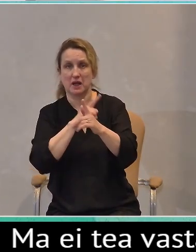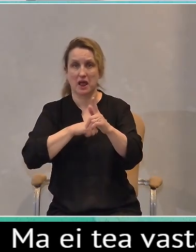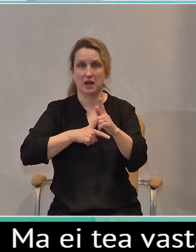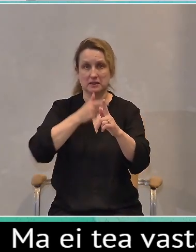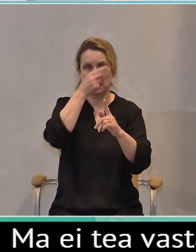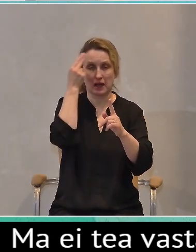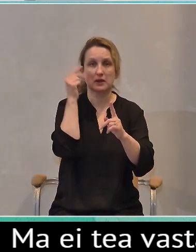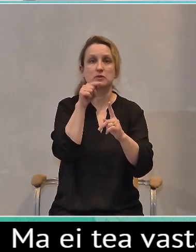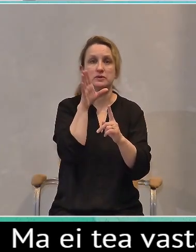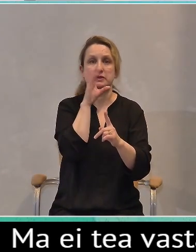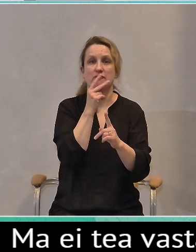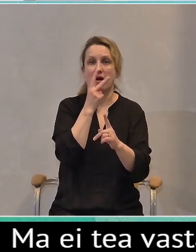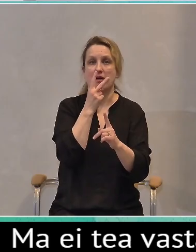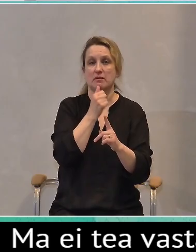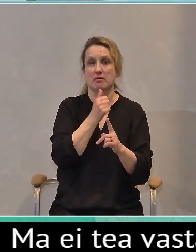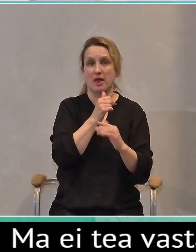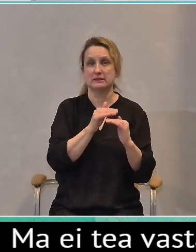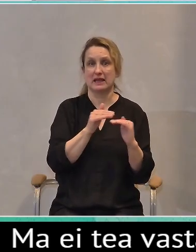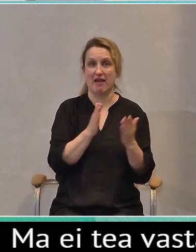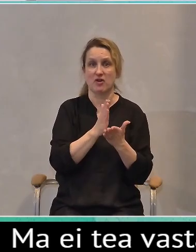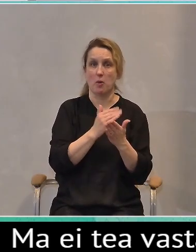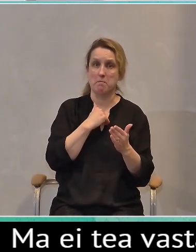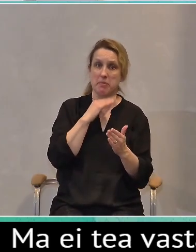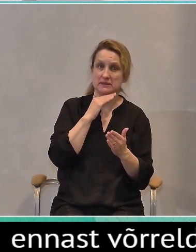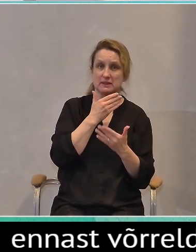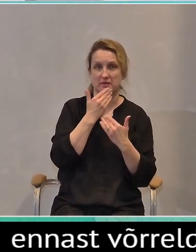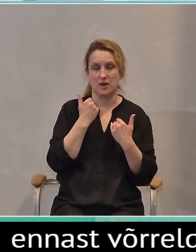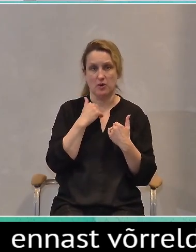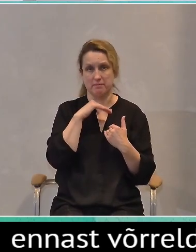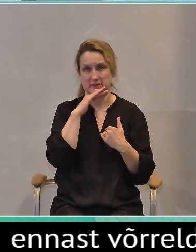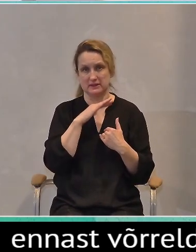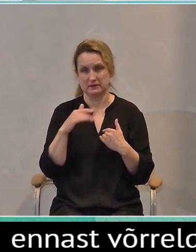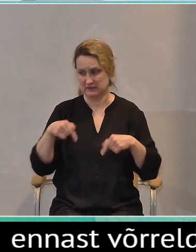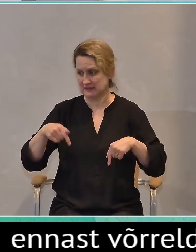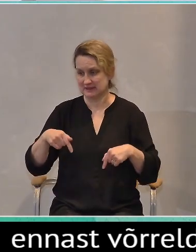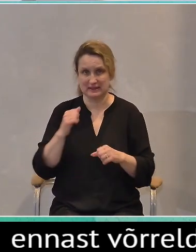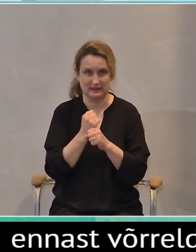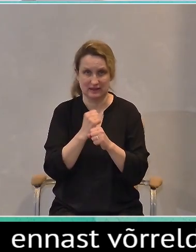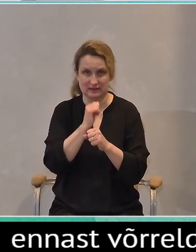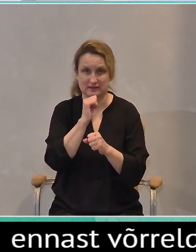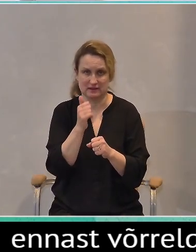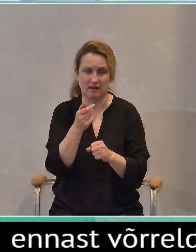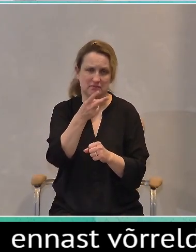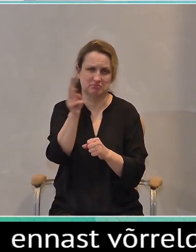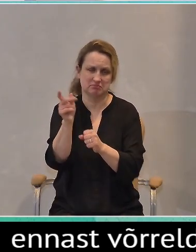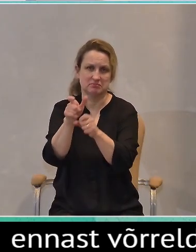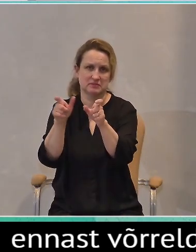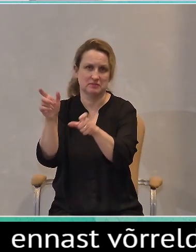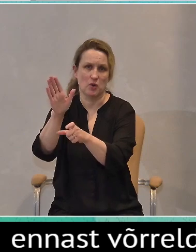Estonia. And this is the basis on which we are deciding whether Estonian orphan